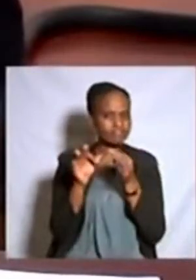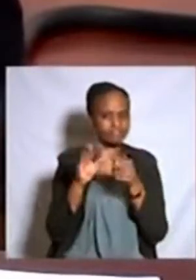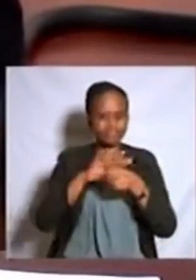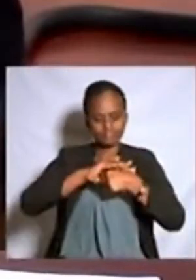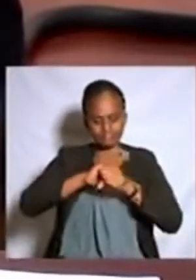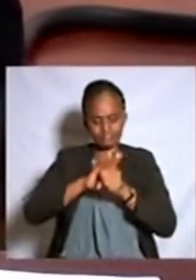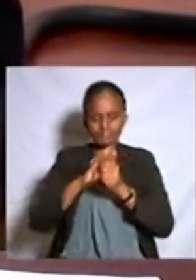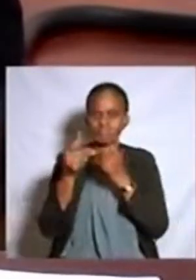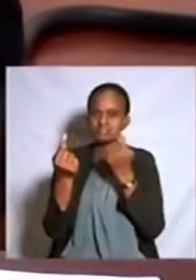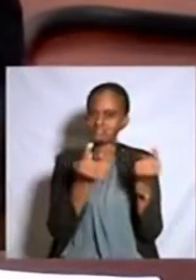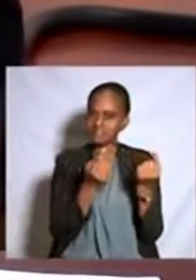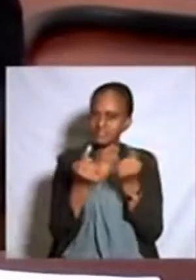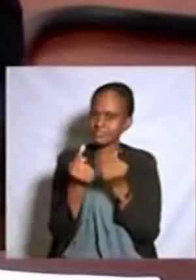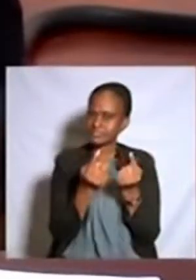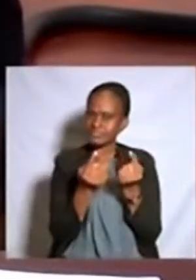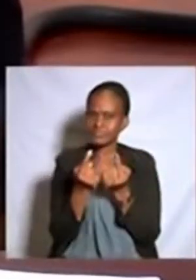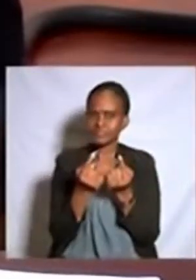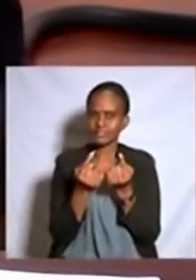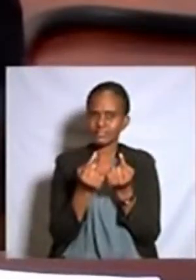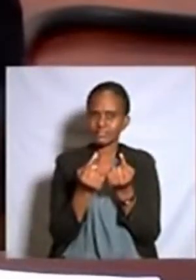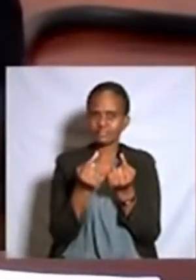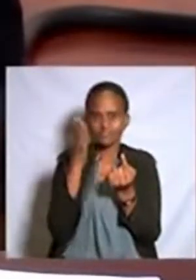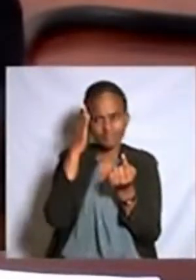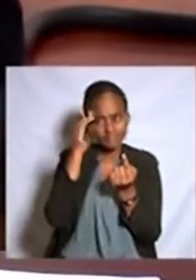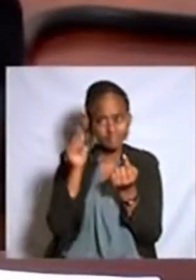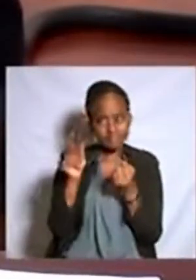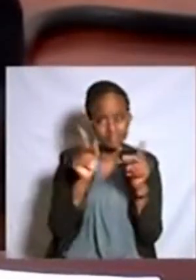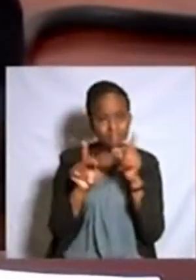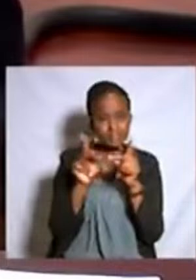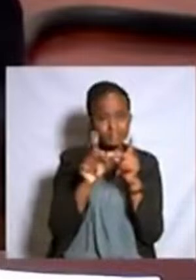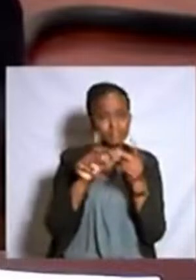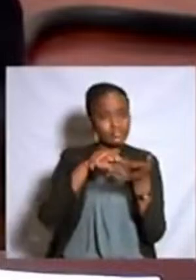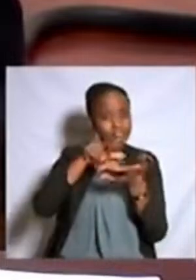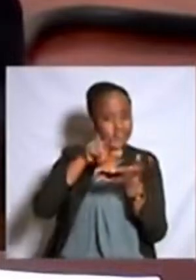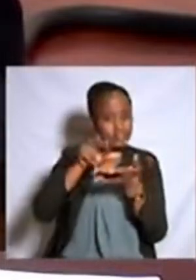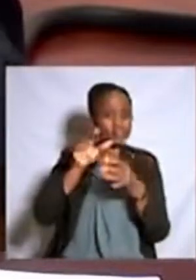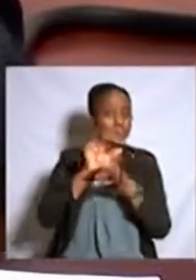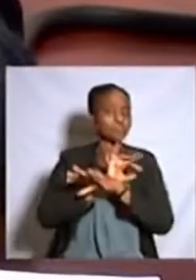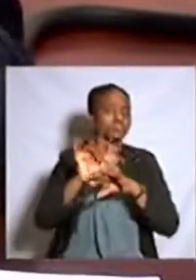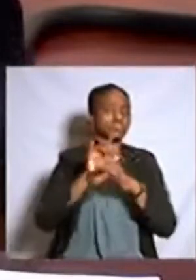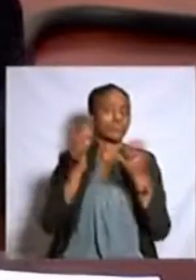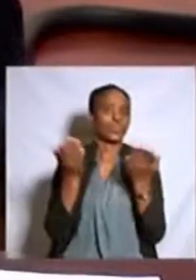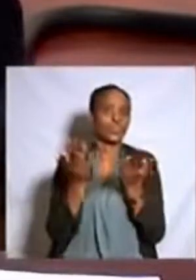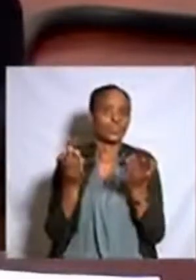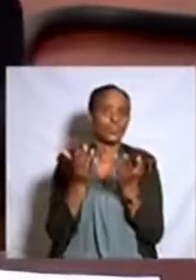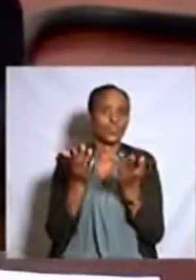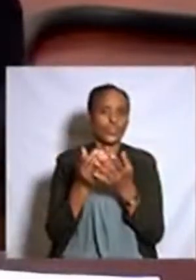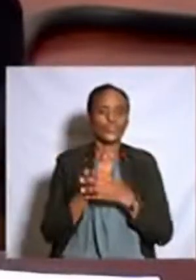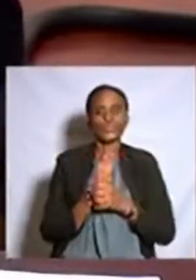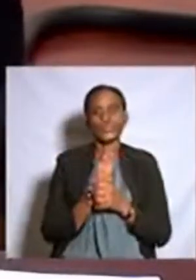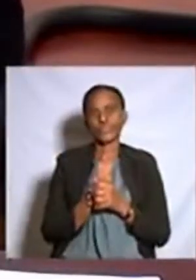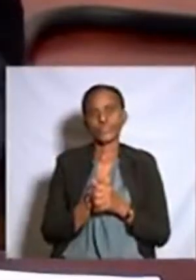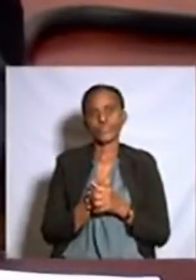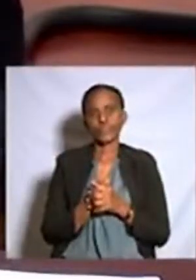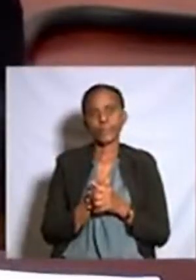COVID situation as a reason for these non-occupants.